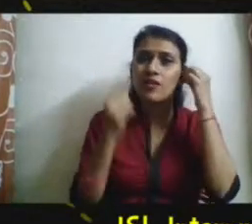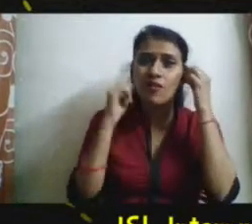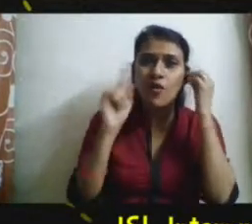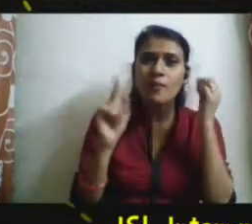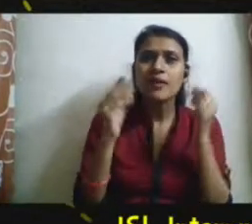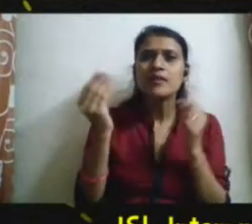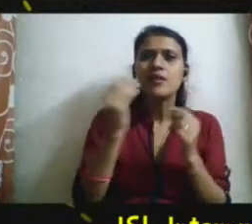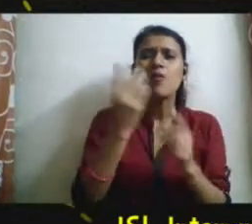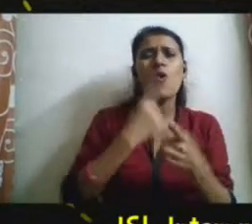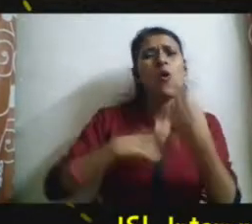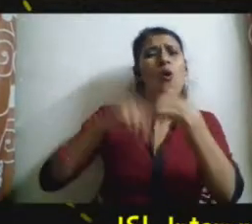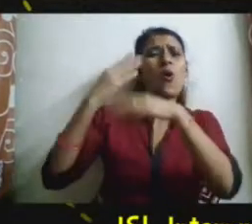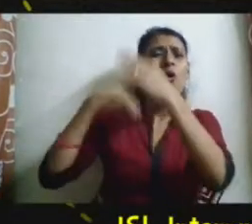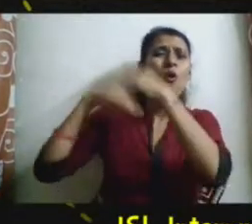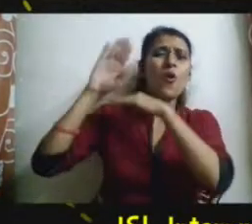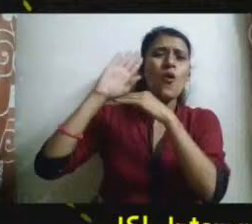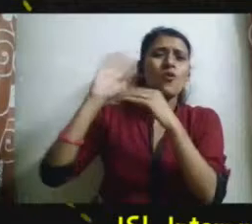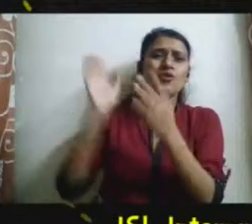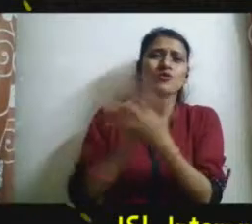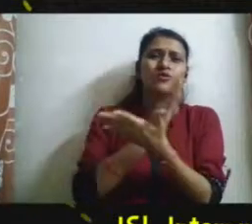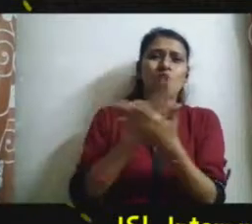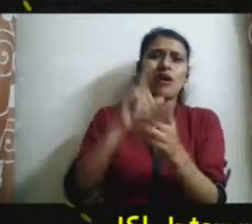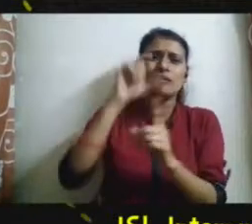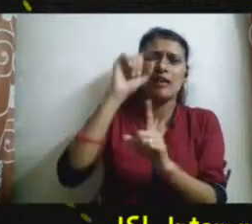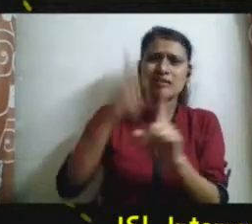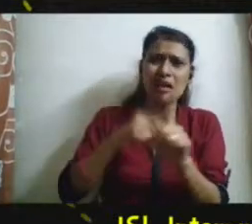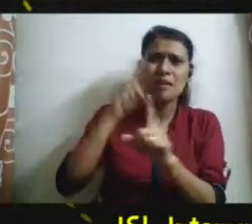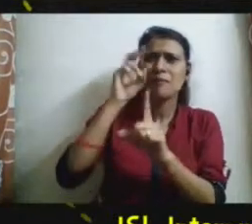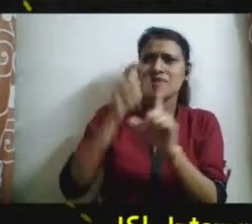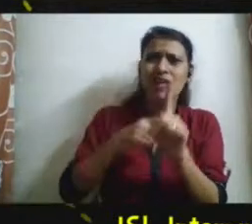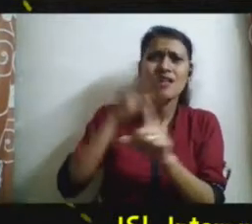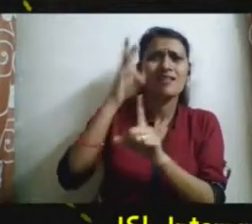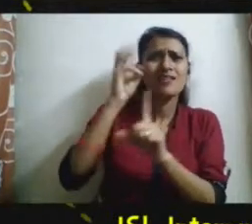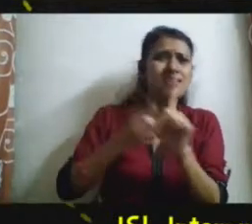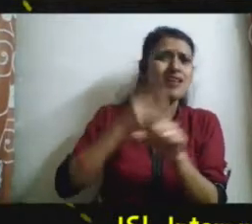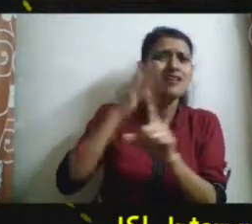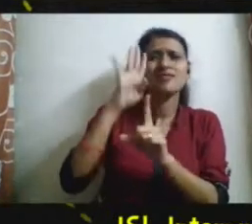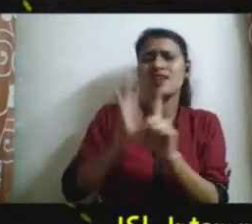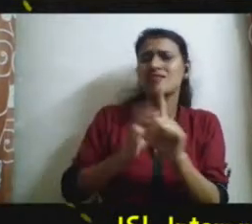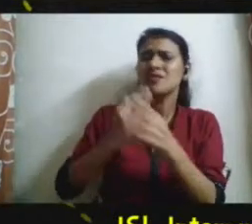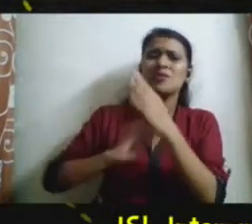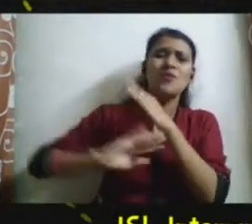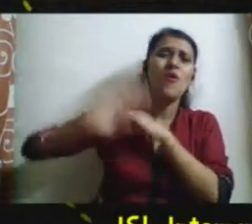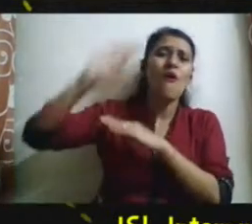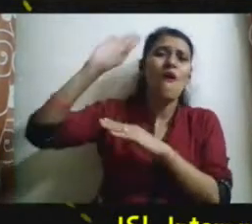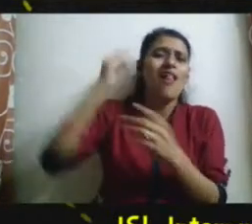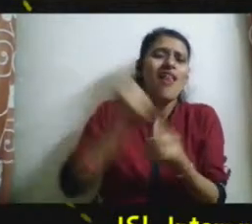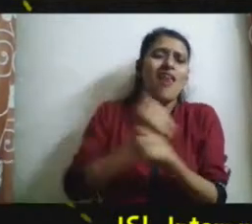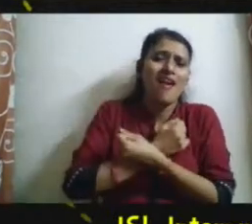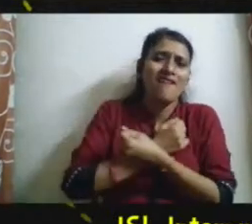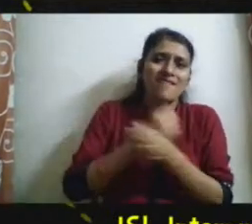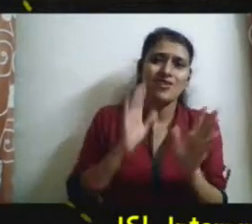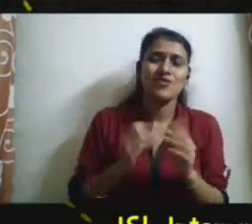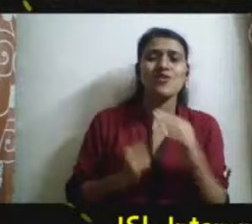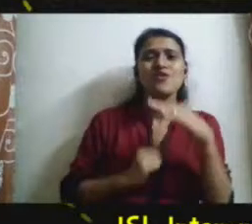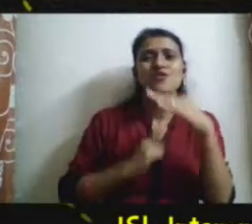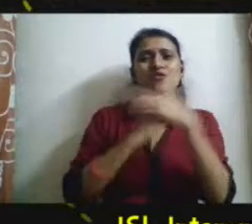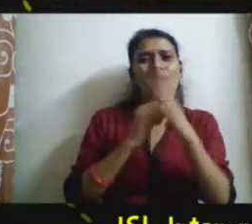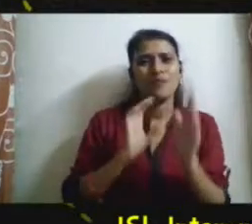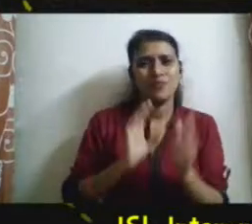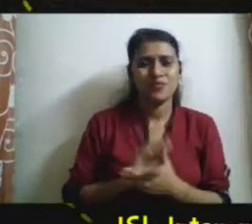several decades ago. And one that I really love and enjoy